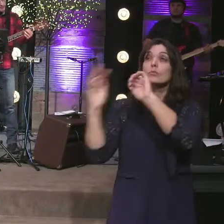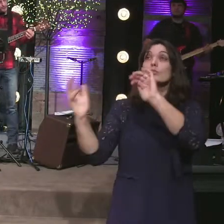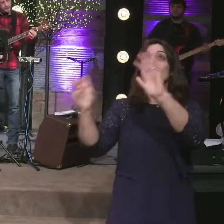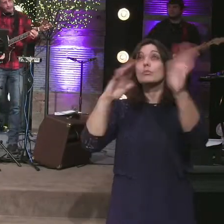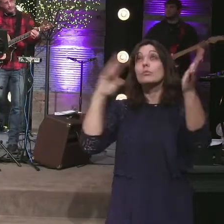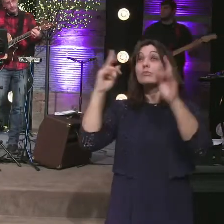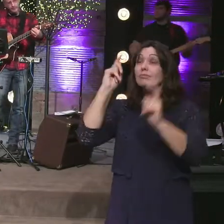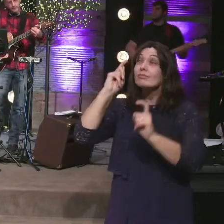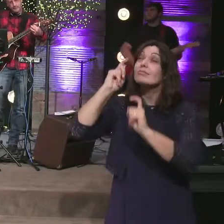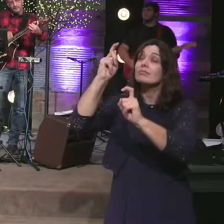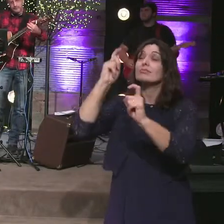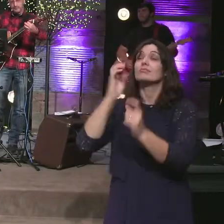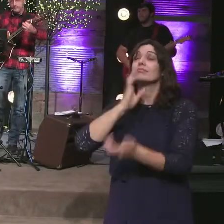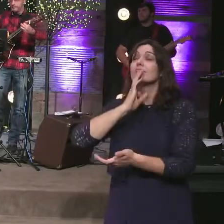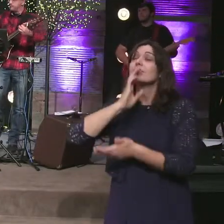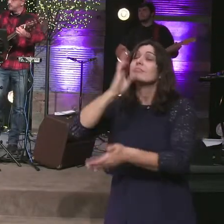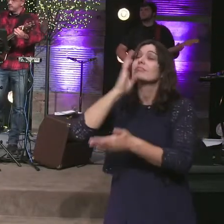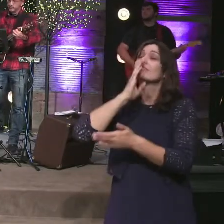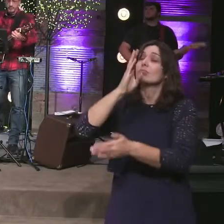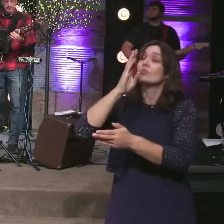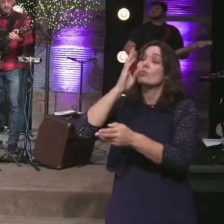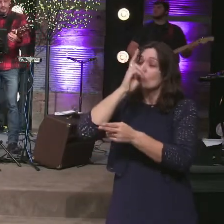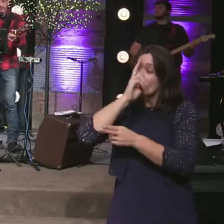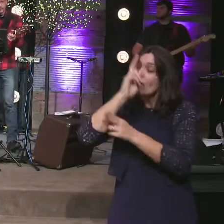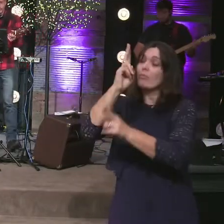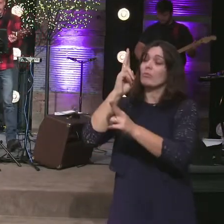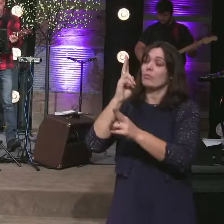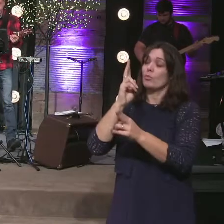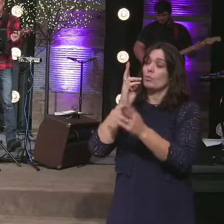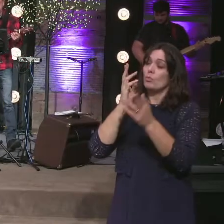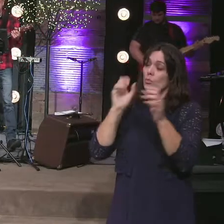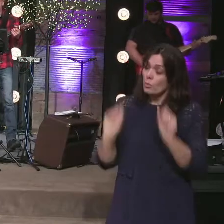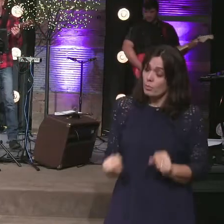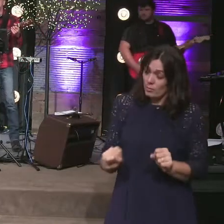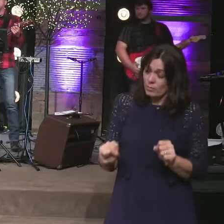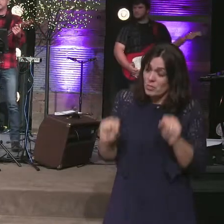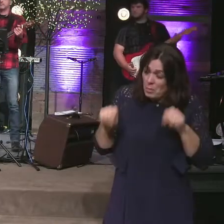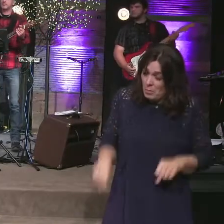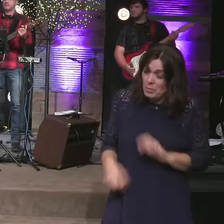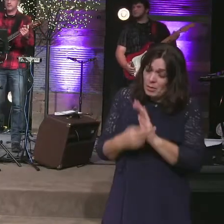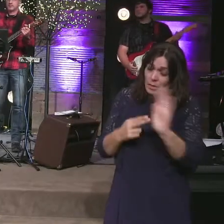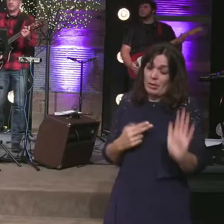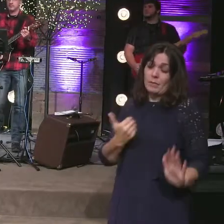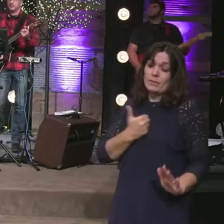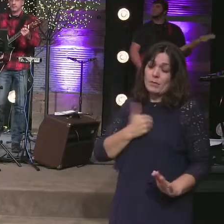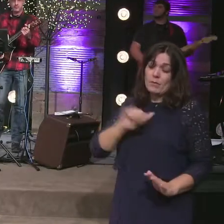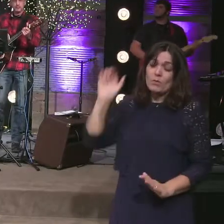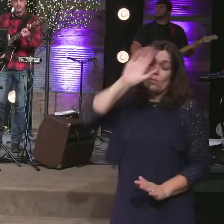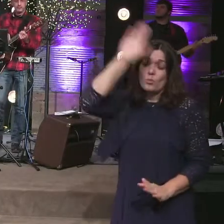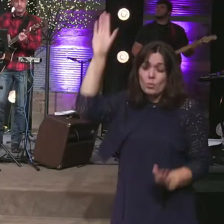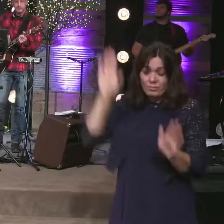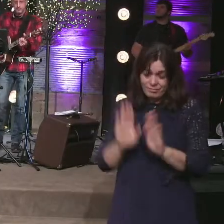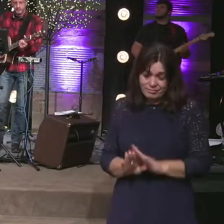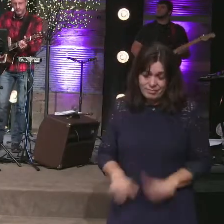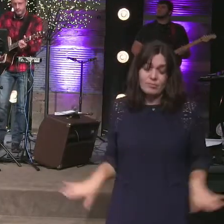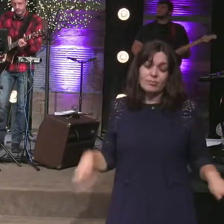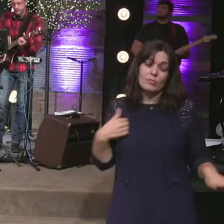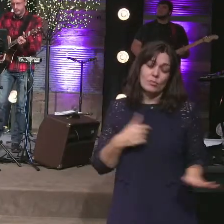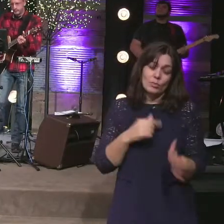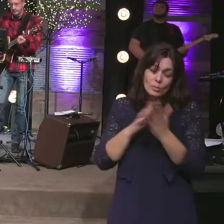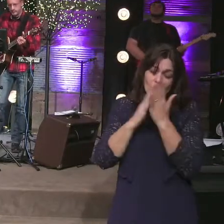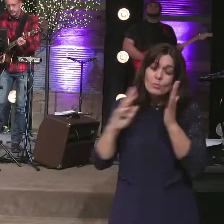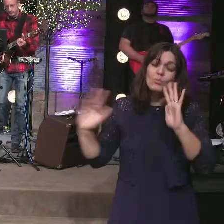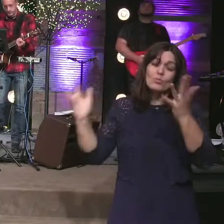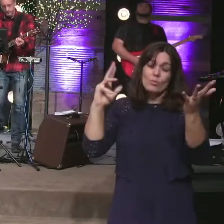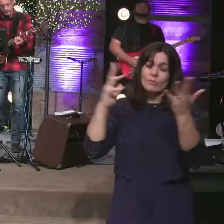we thank You for the honor and the privilege that we have to be called Your kids. Father, we praise You and we thank You for sending